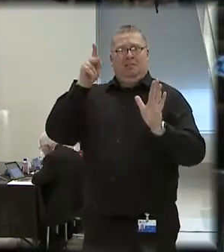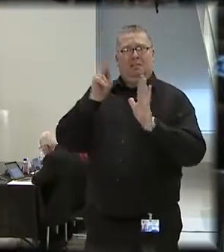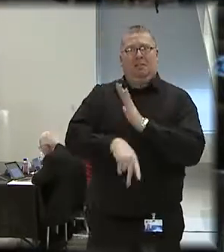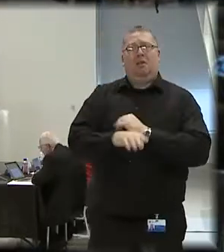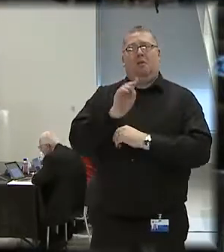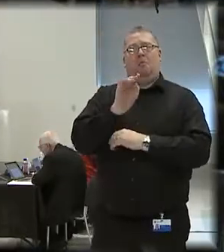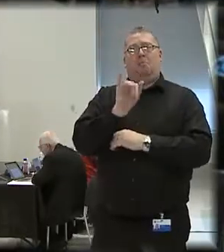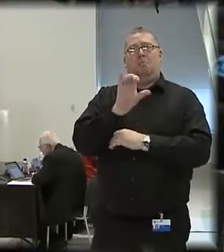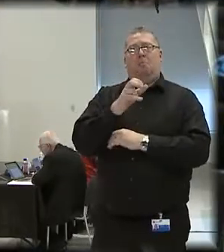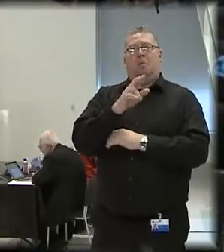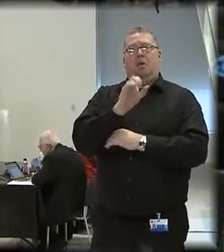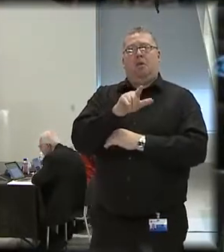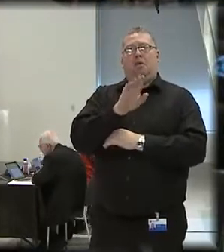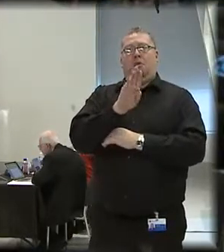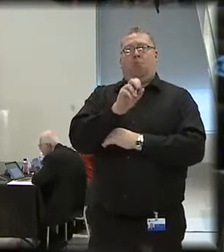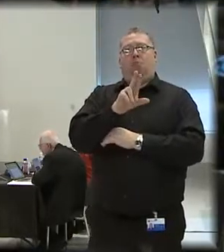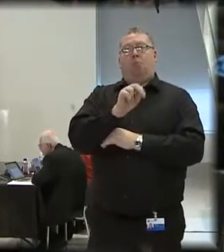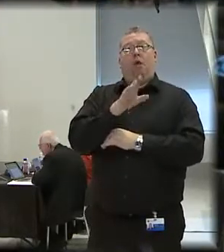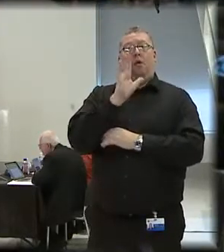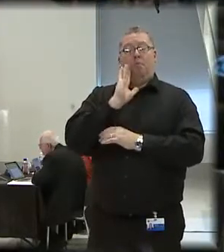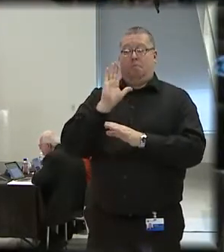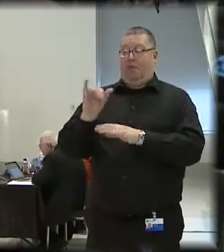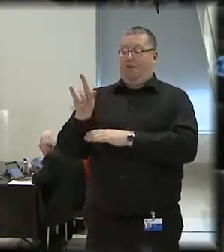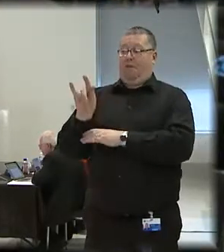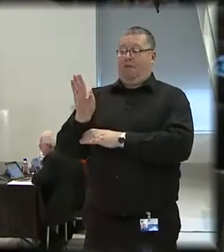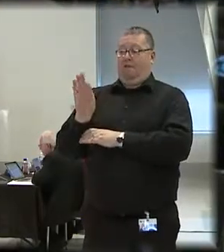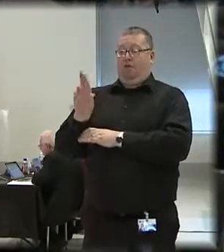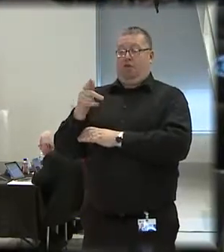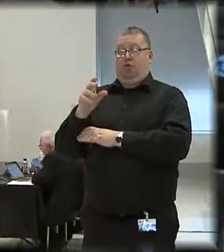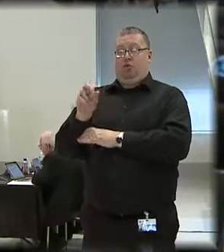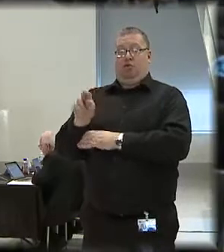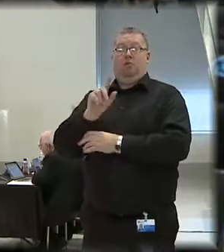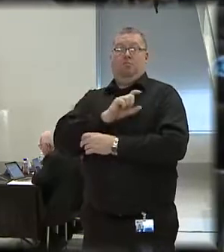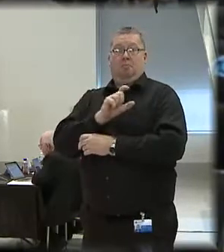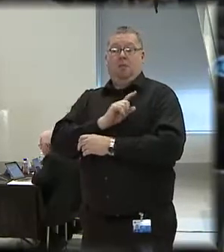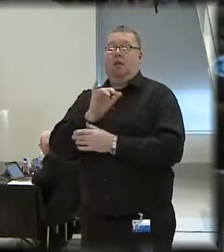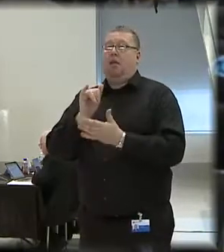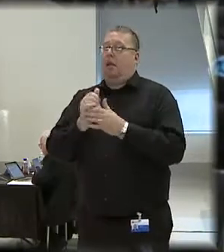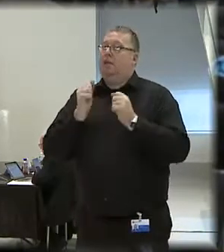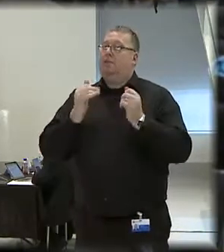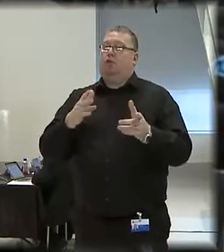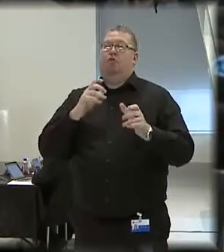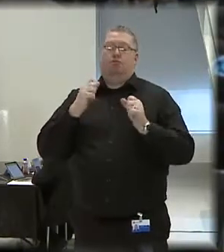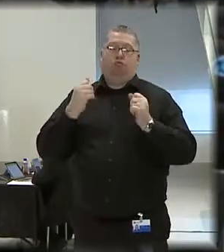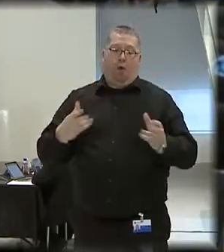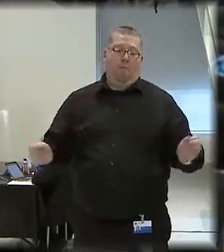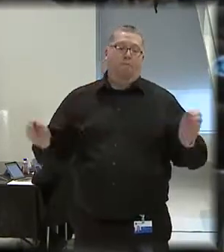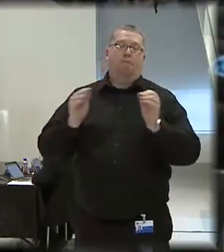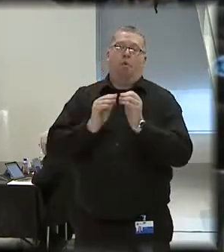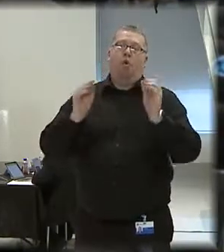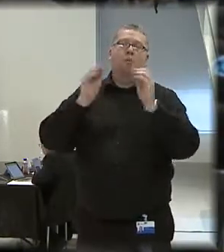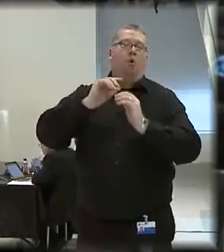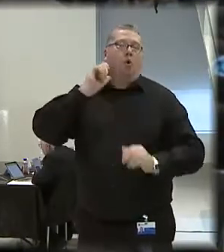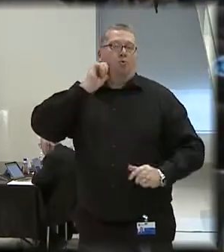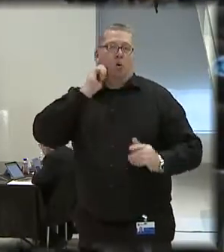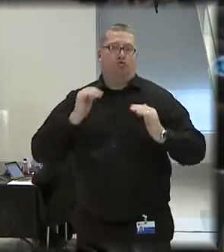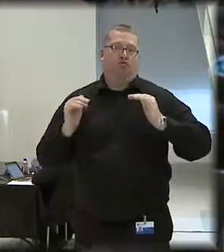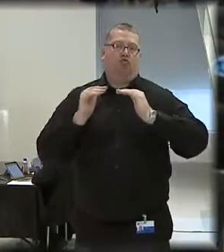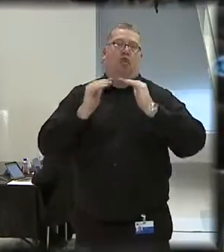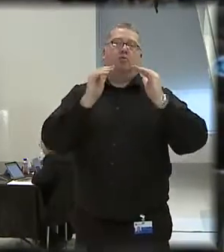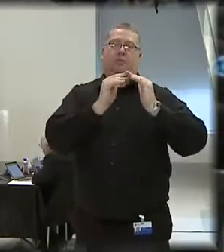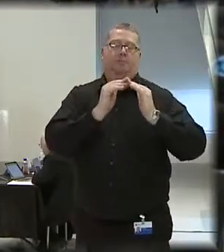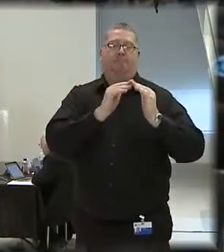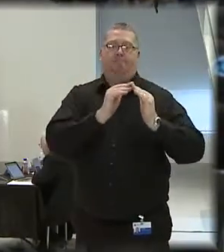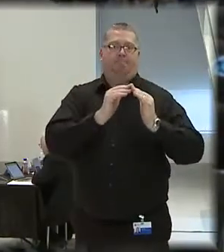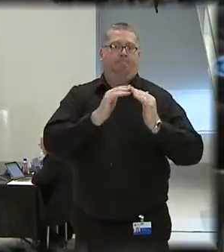Brown by Ferguson police officer Darren Wilson has sparked a new and growing racial justice movement. More than 170 days later, courageous